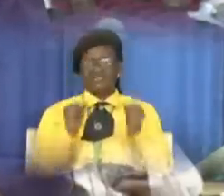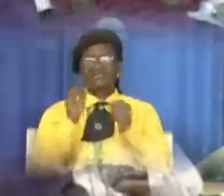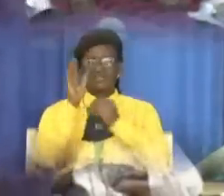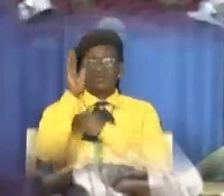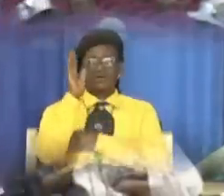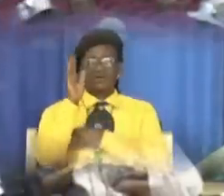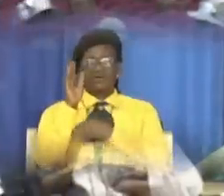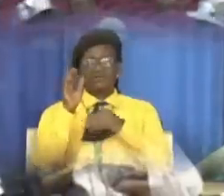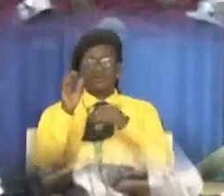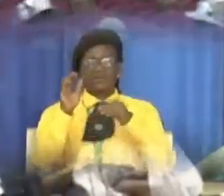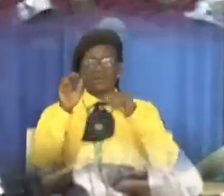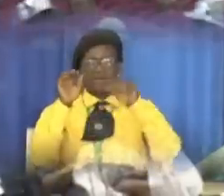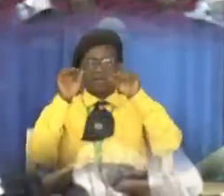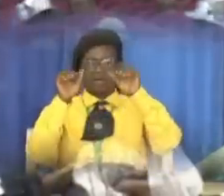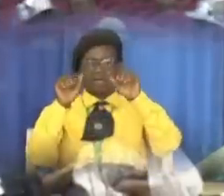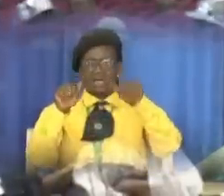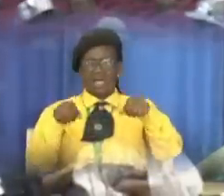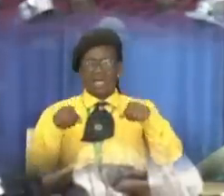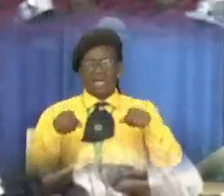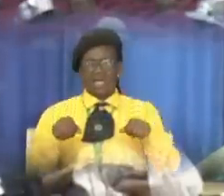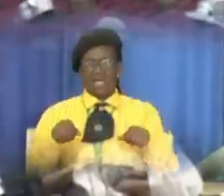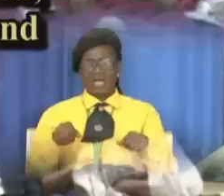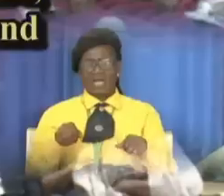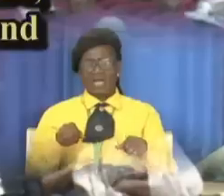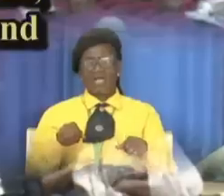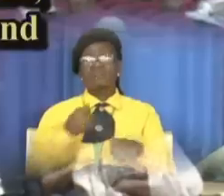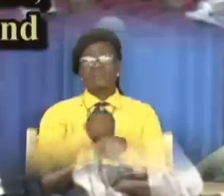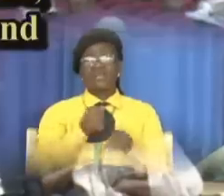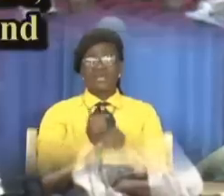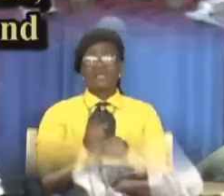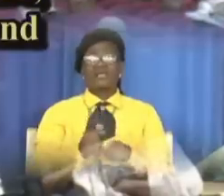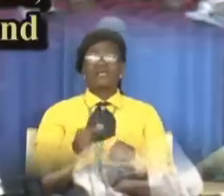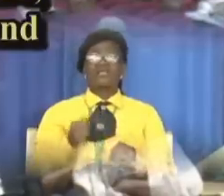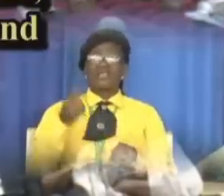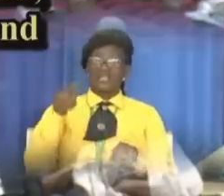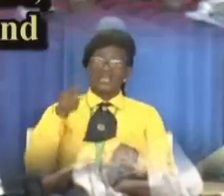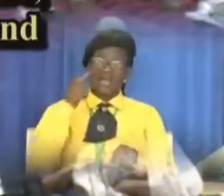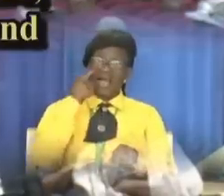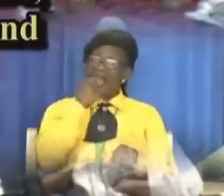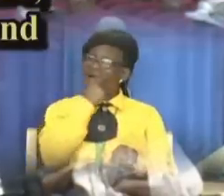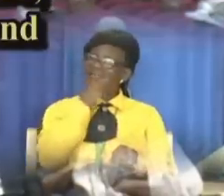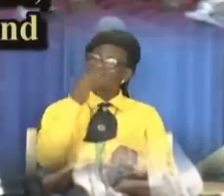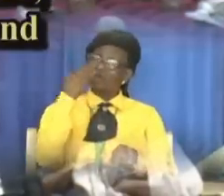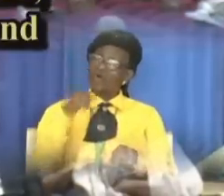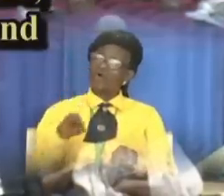cause the eye of your understanding to be enlightened.